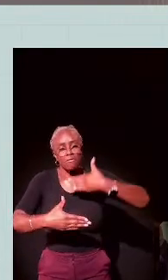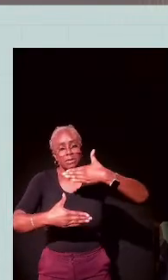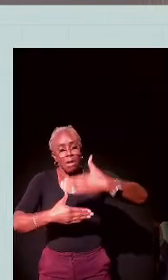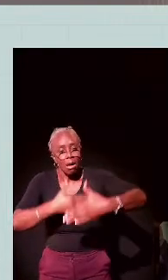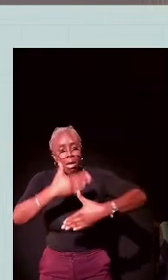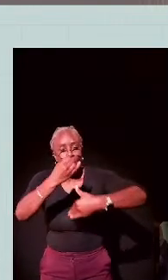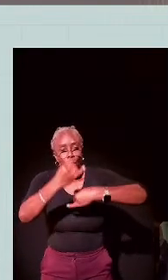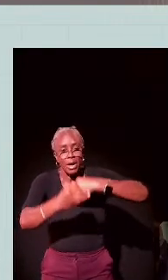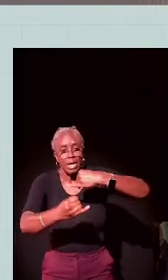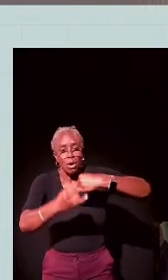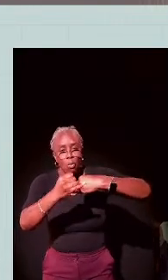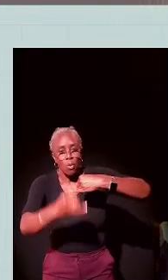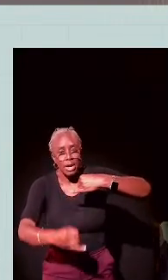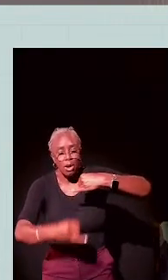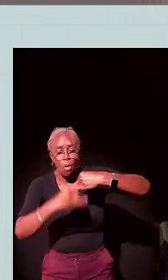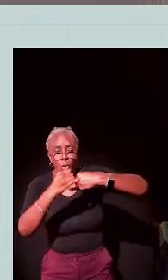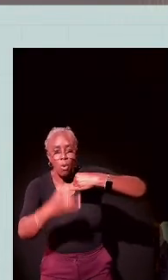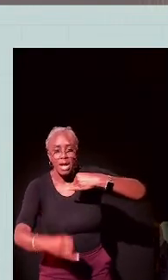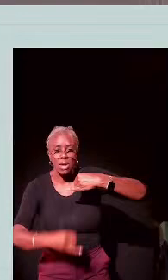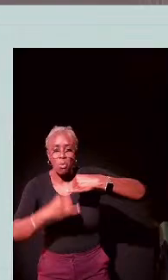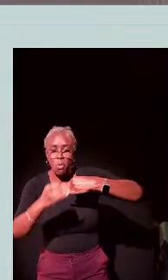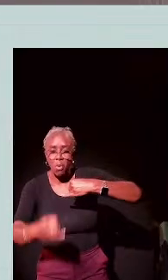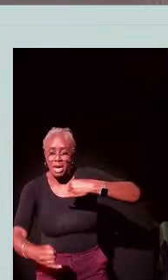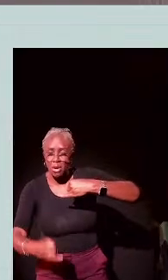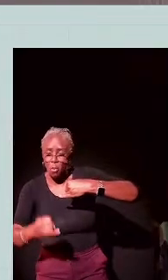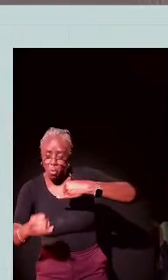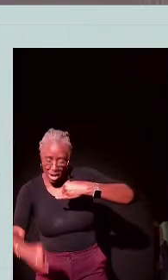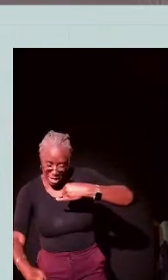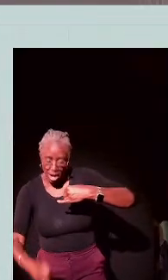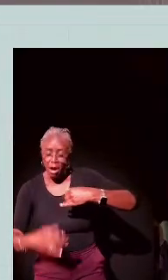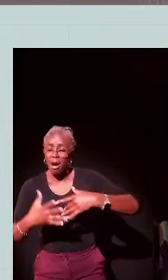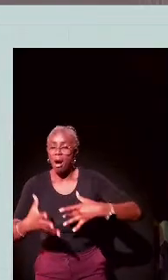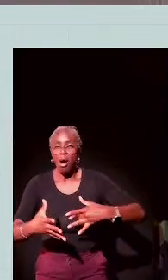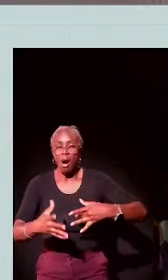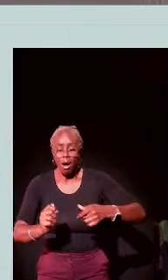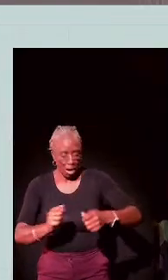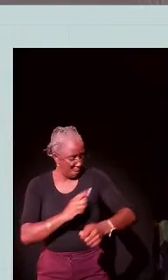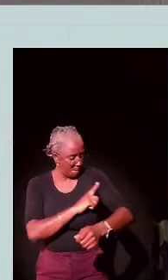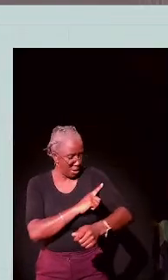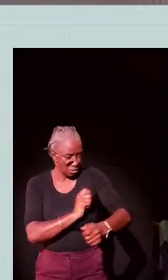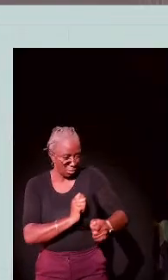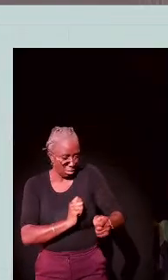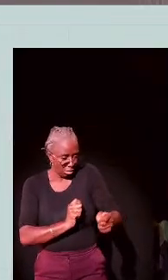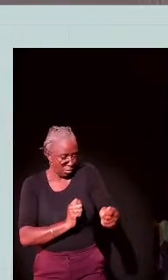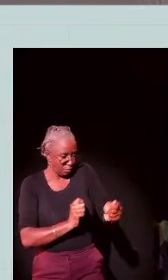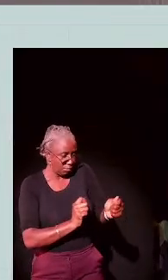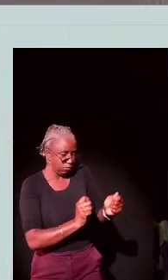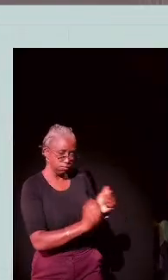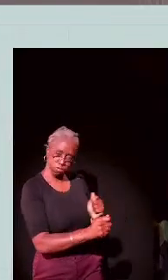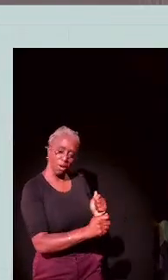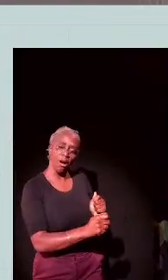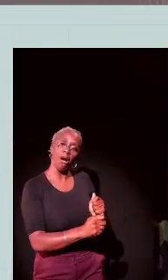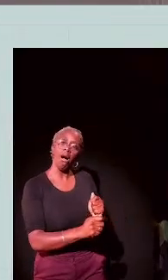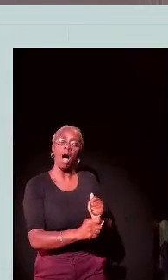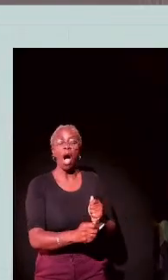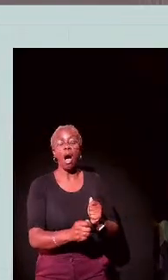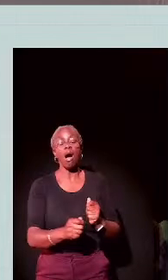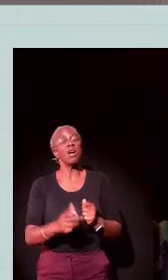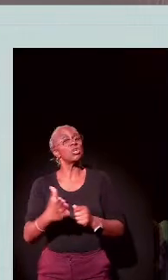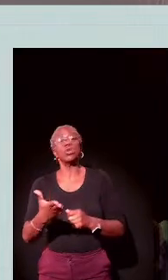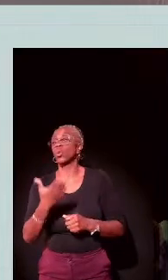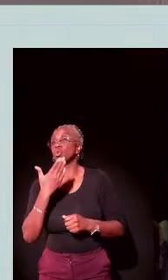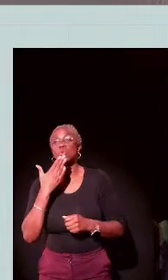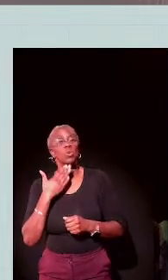weakening, your muscles start atrophying, which means your muscles kind of deform in certain ways because you're not using them as